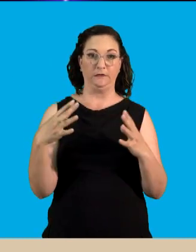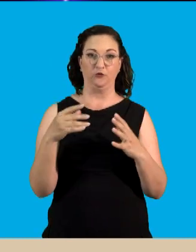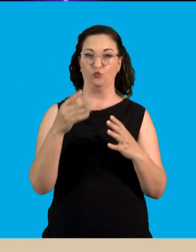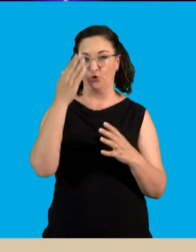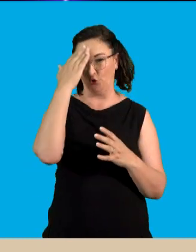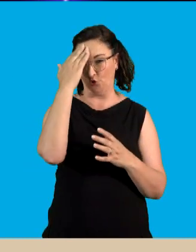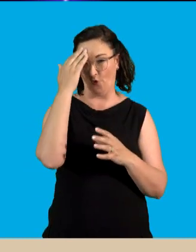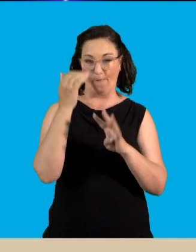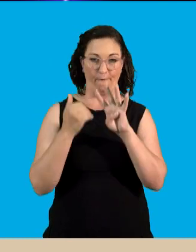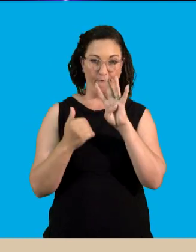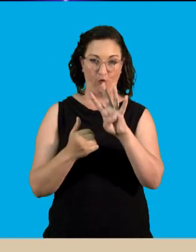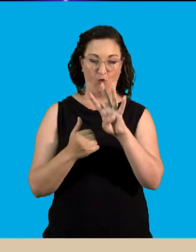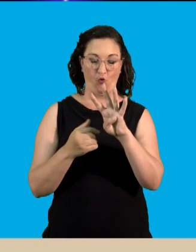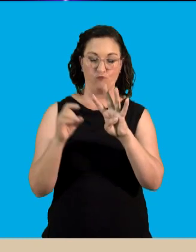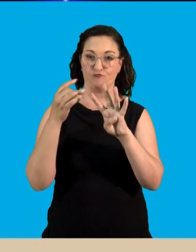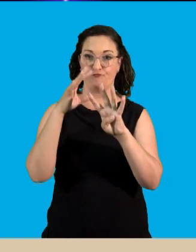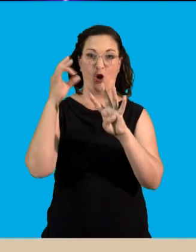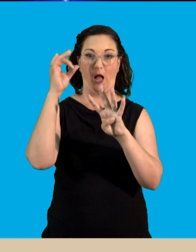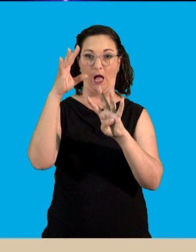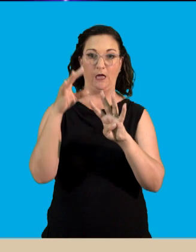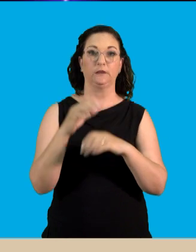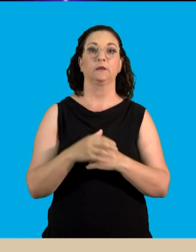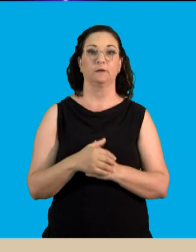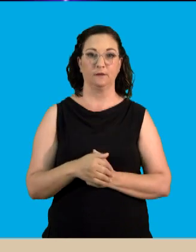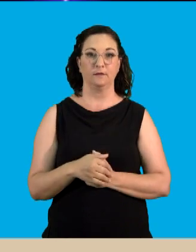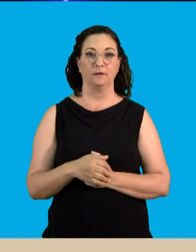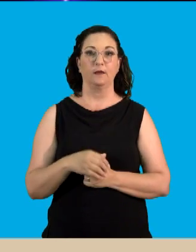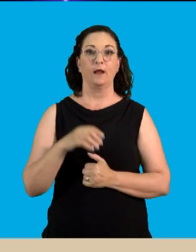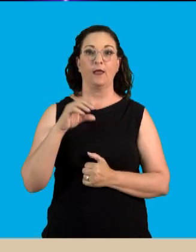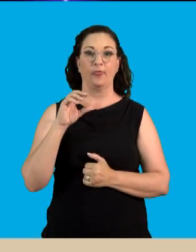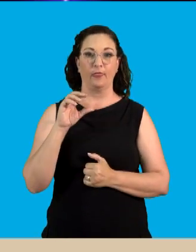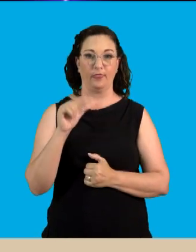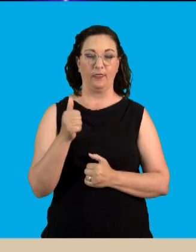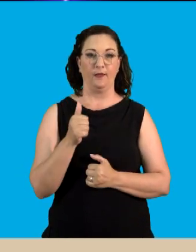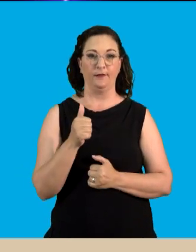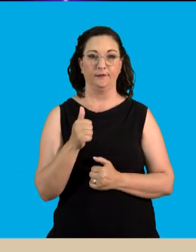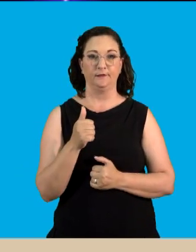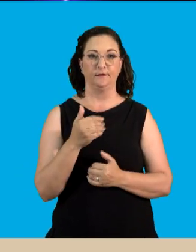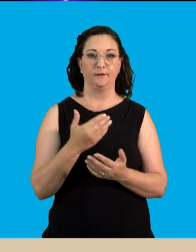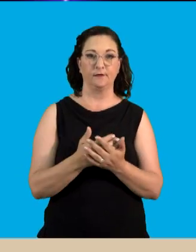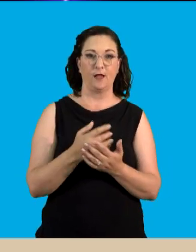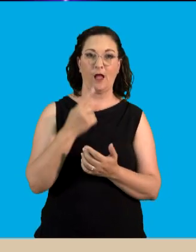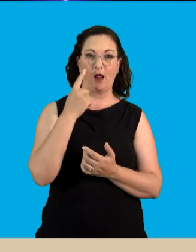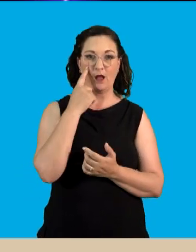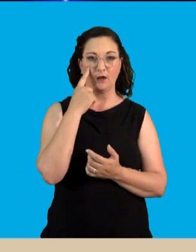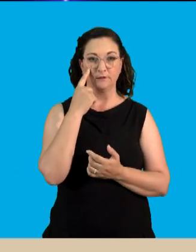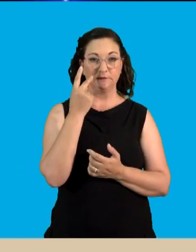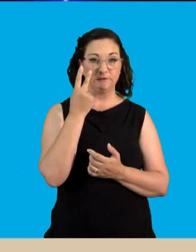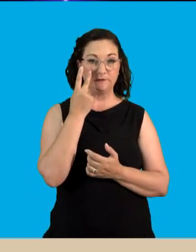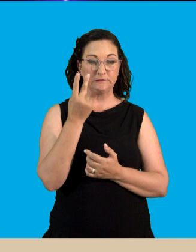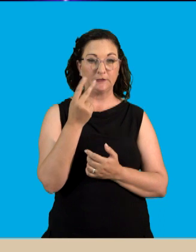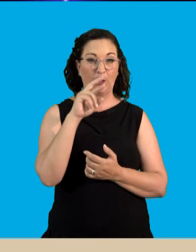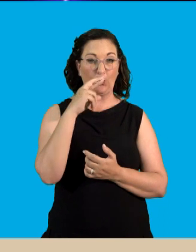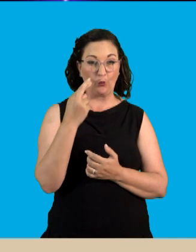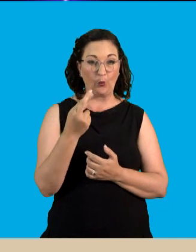moment you see those 4 bright stars, then you can be able to position to open your eyes and see that is